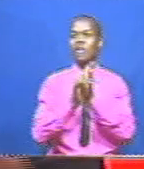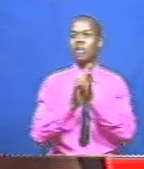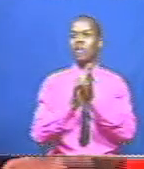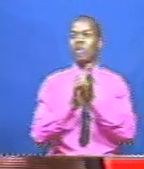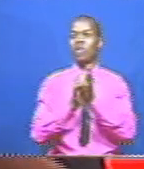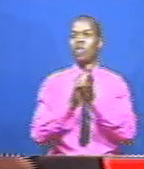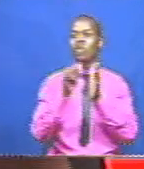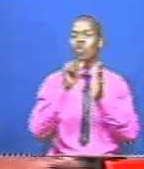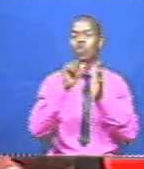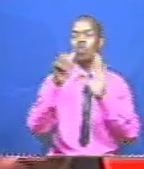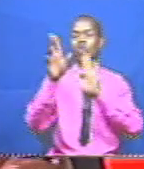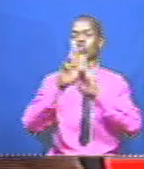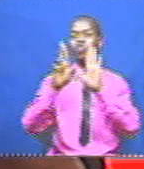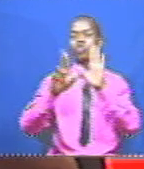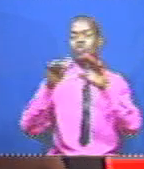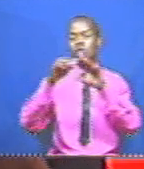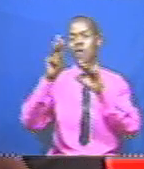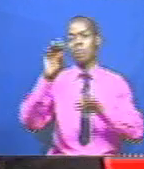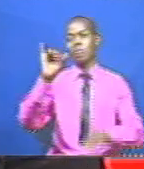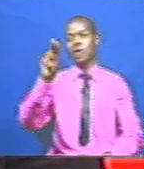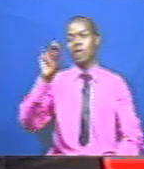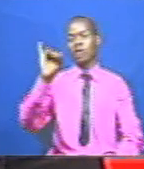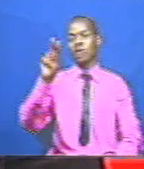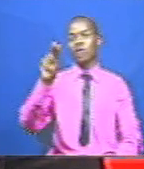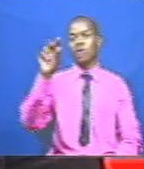there is no regulation within the mining policy, and